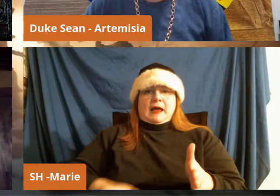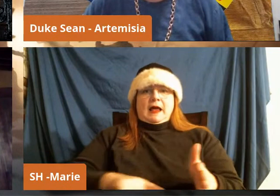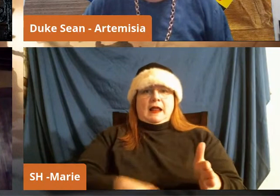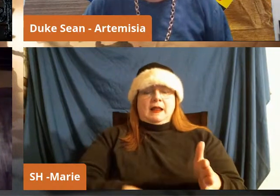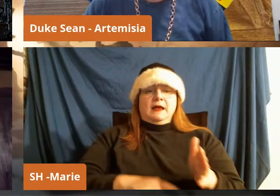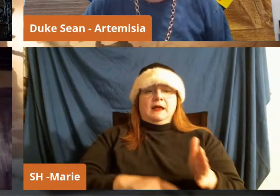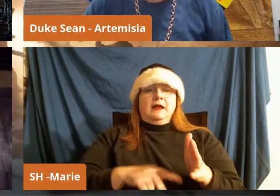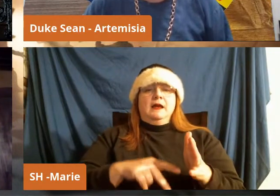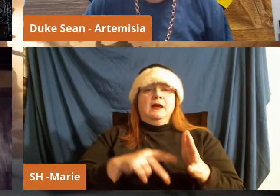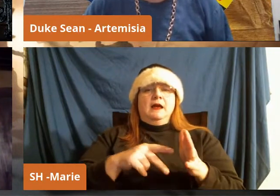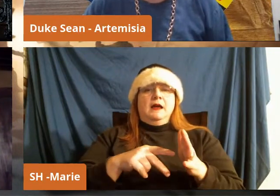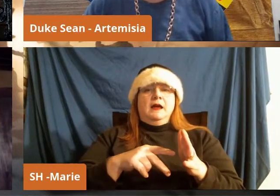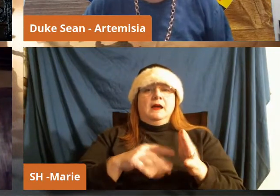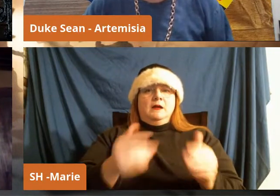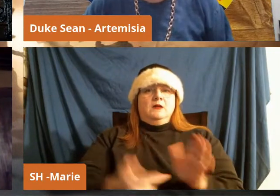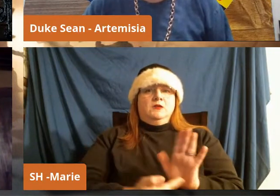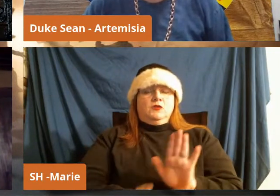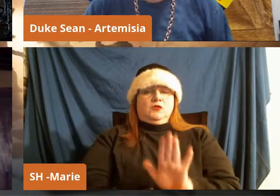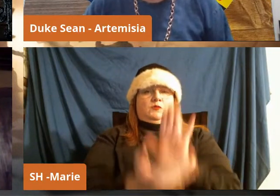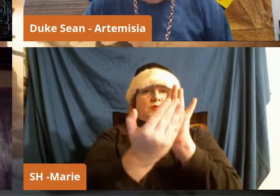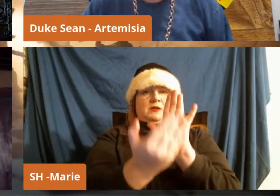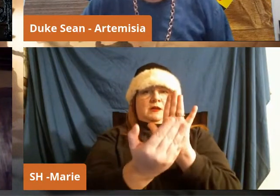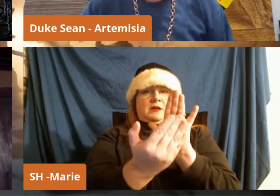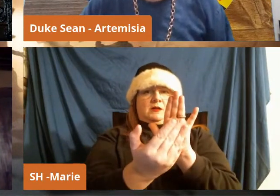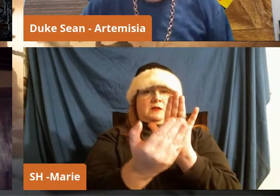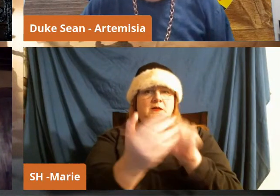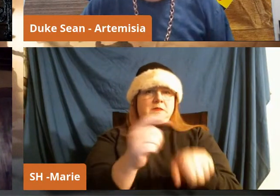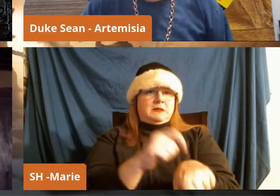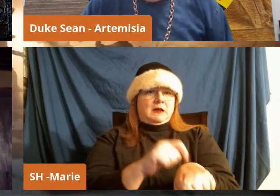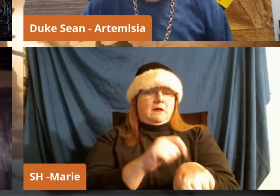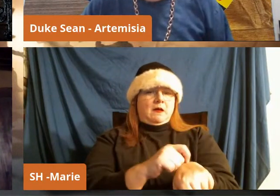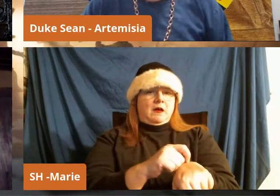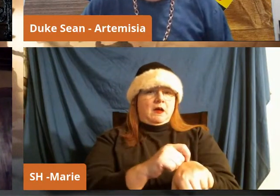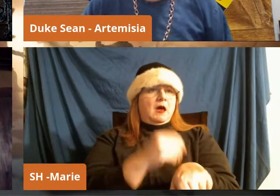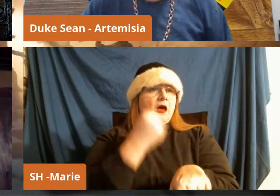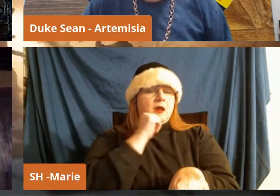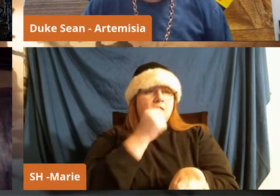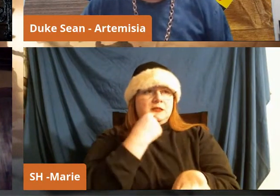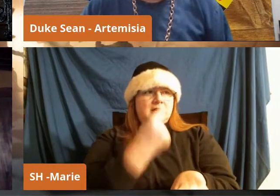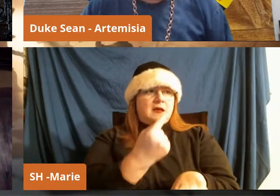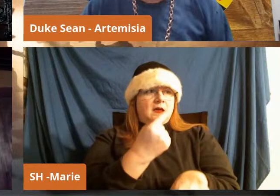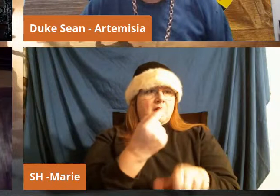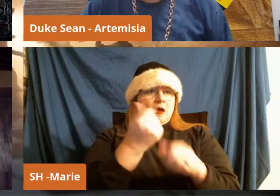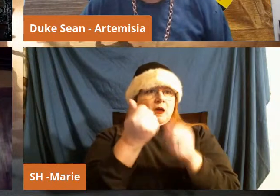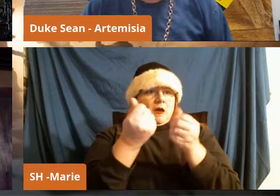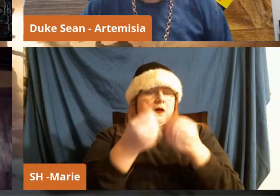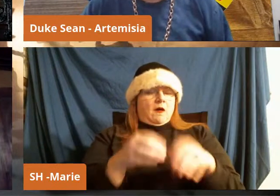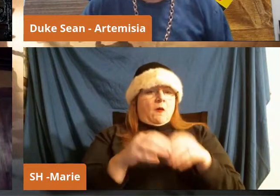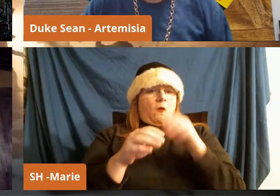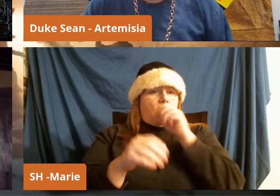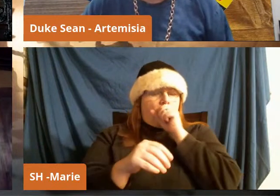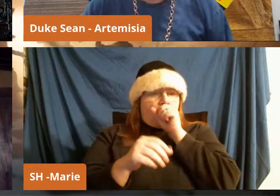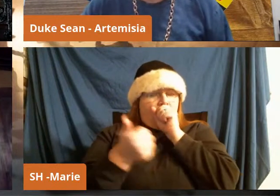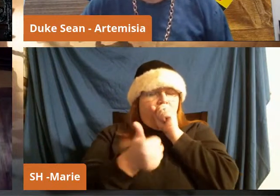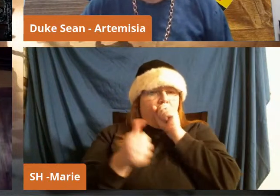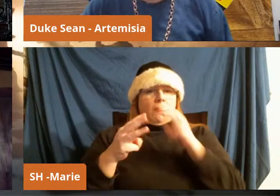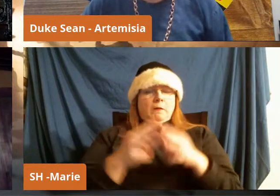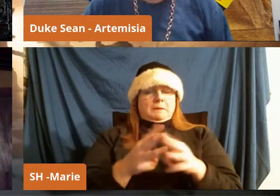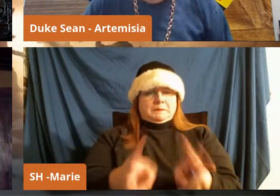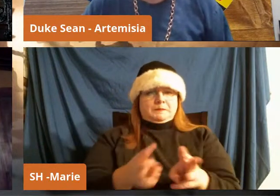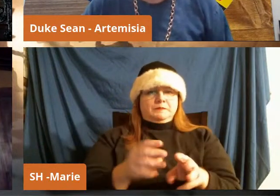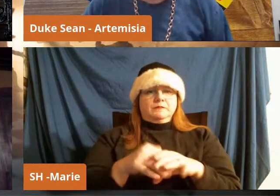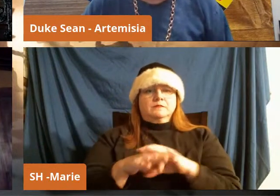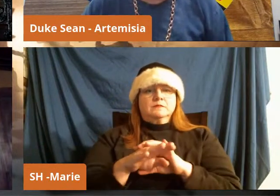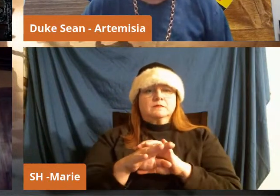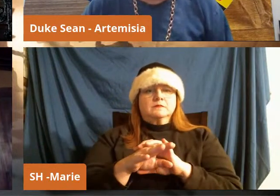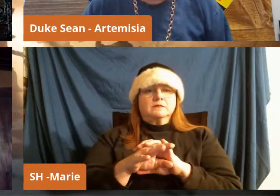just kind of end up getting presented to you at some point. Right. And I don't say that to diminish in any way the belt